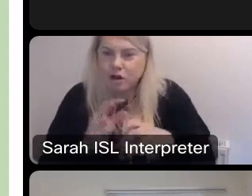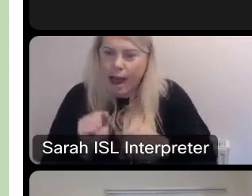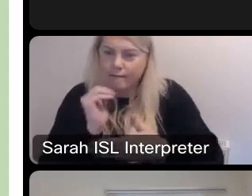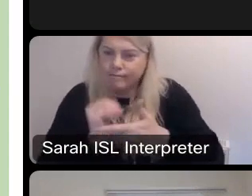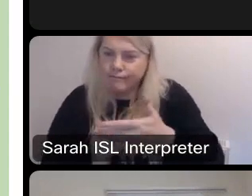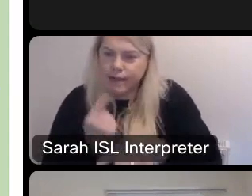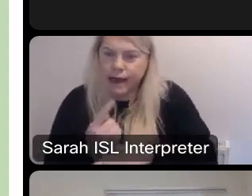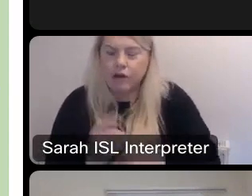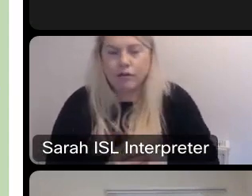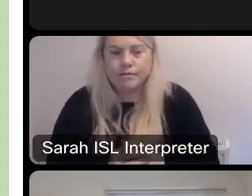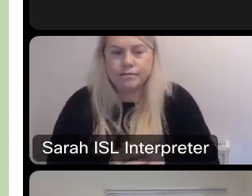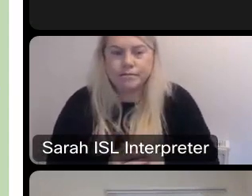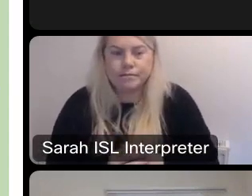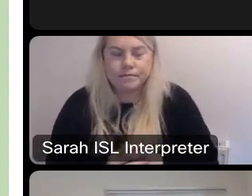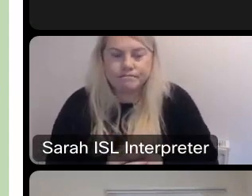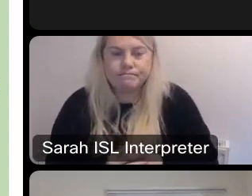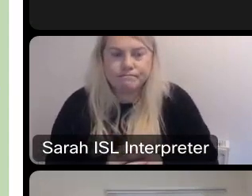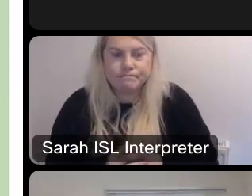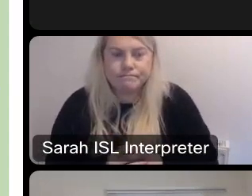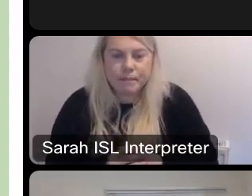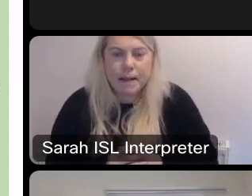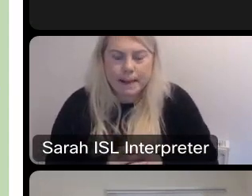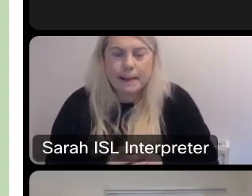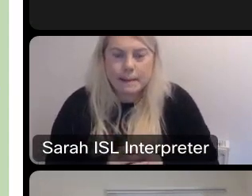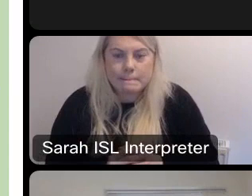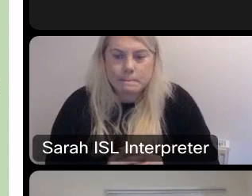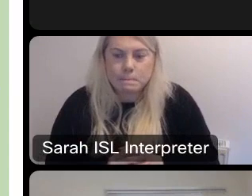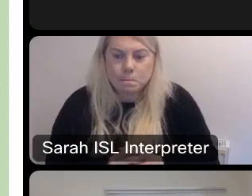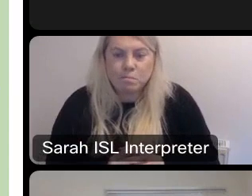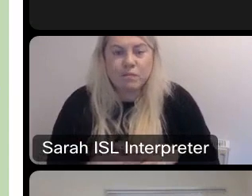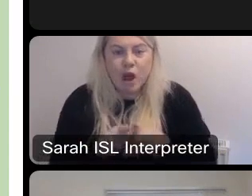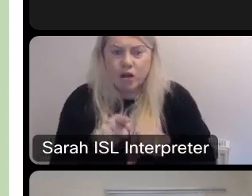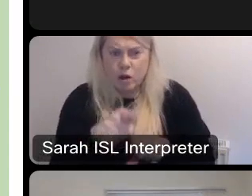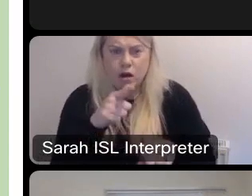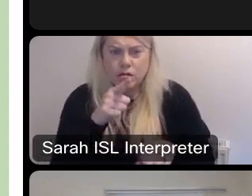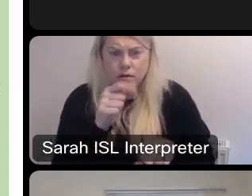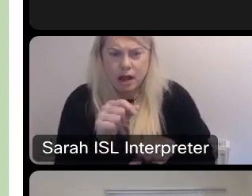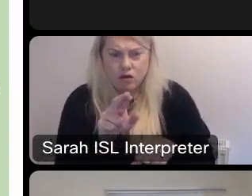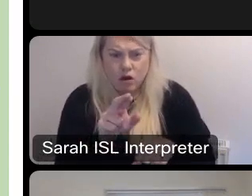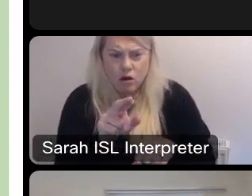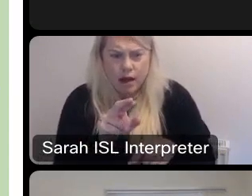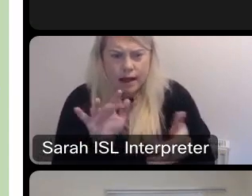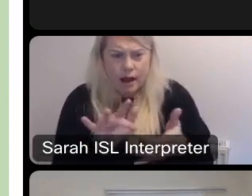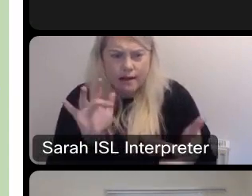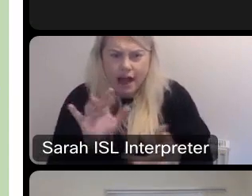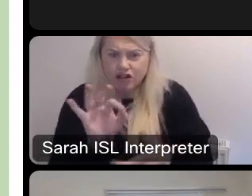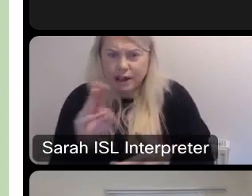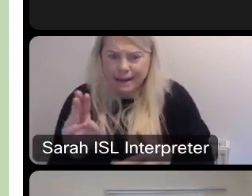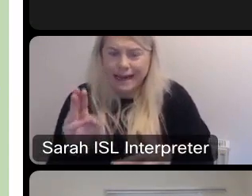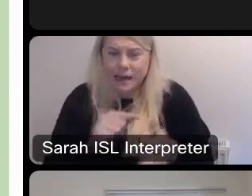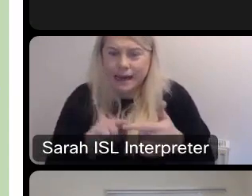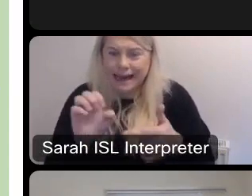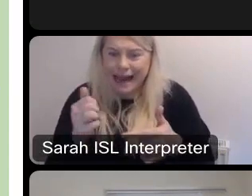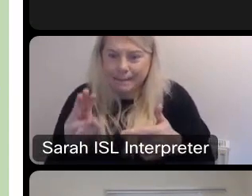regard. Yeah, and also that reference to contacting your GP, EAP, and occupational health. So where can you get